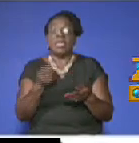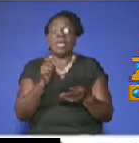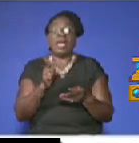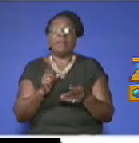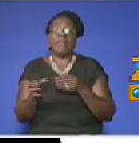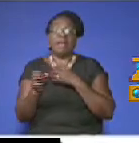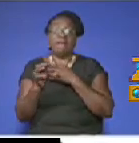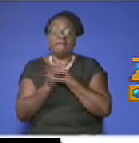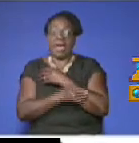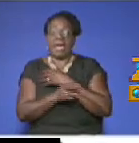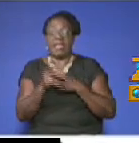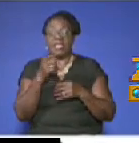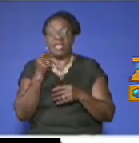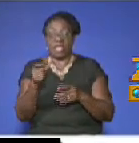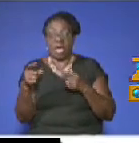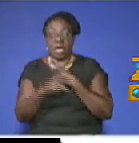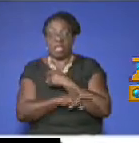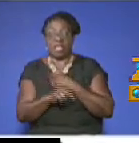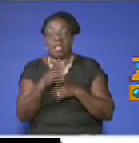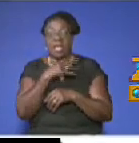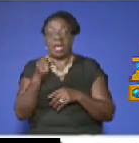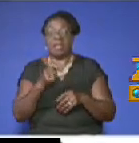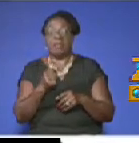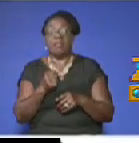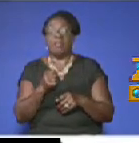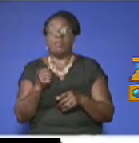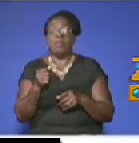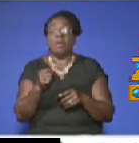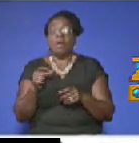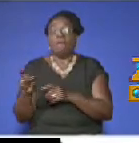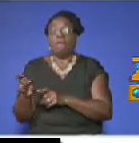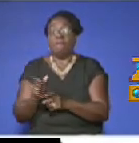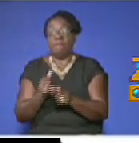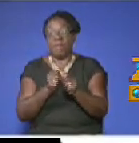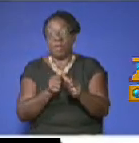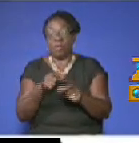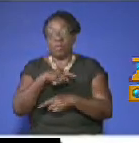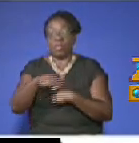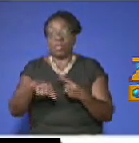and practice social distancing at all times. I'm Altaviz Munnings, ZNS Network News.